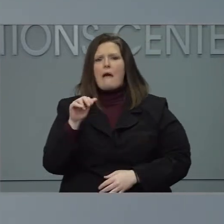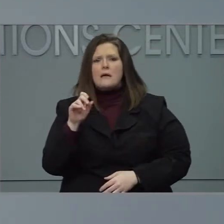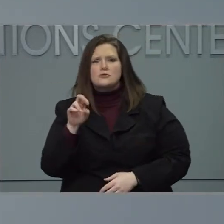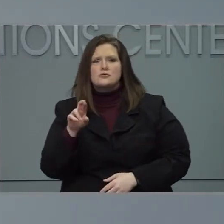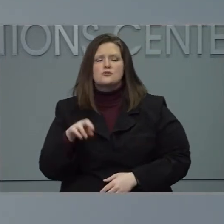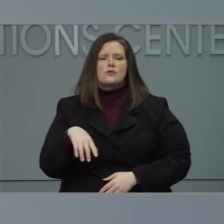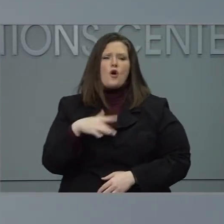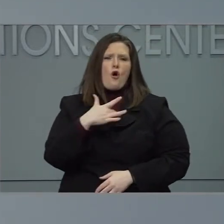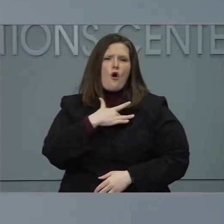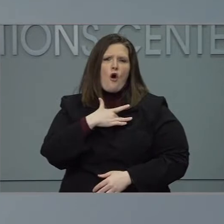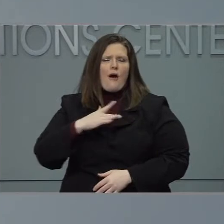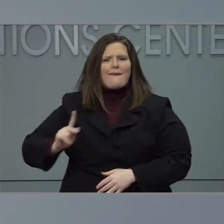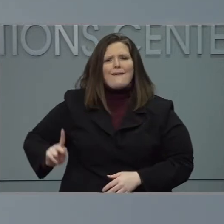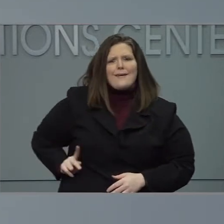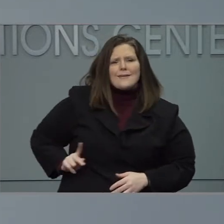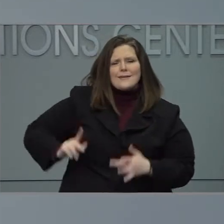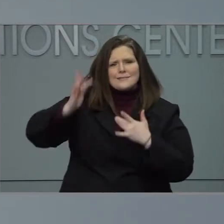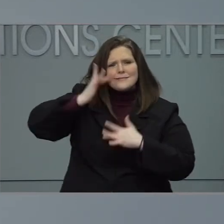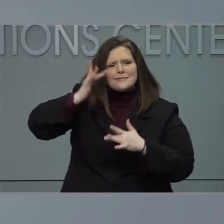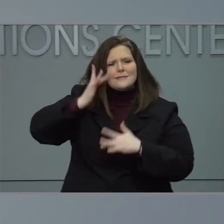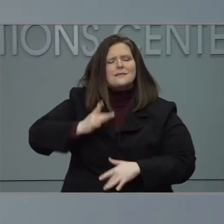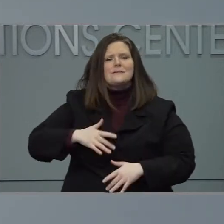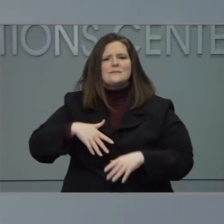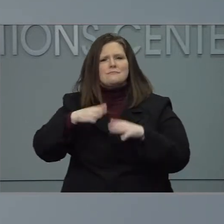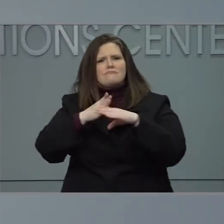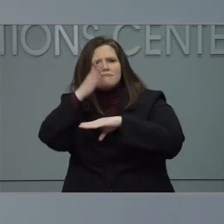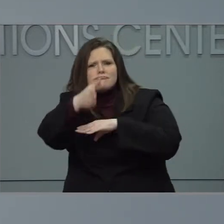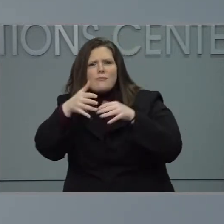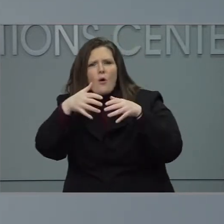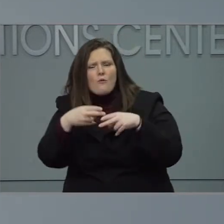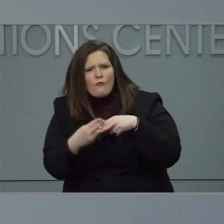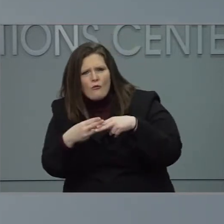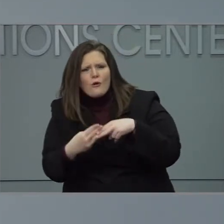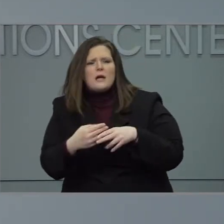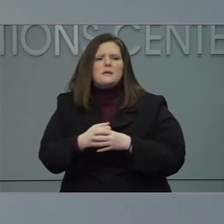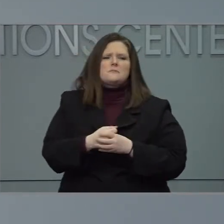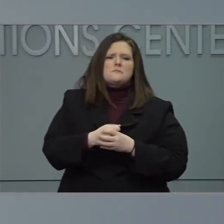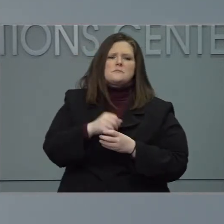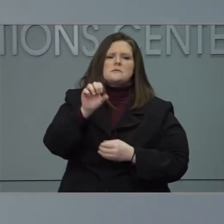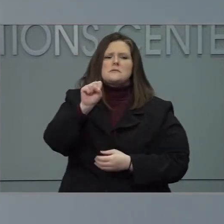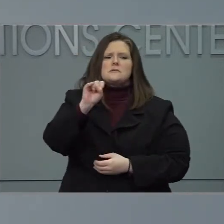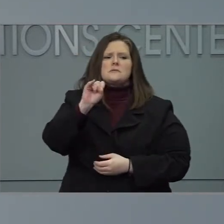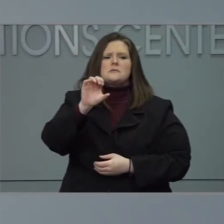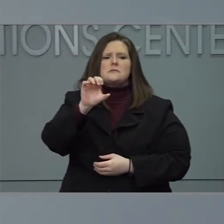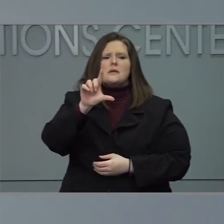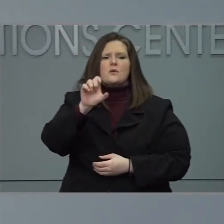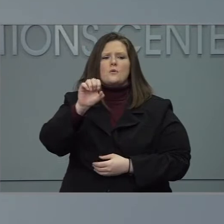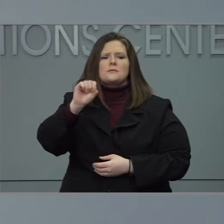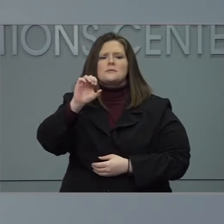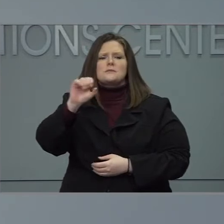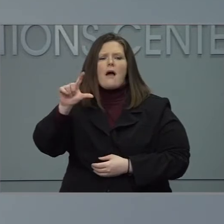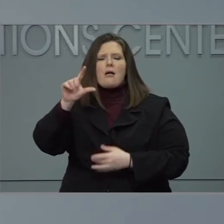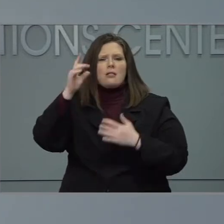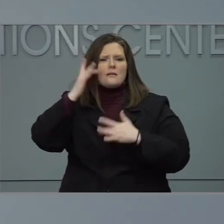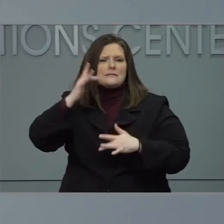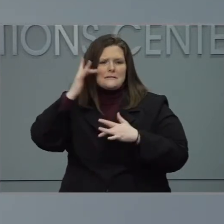sickle cell disease, obesity, or smoking. A complete list of high-risk conditions on our website at